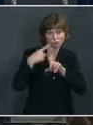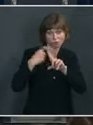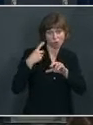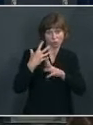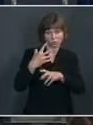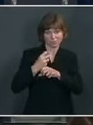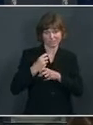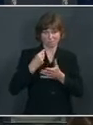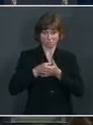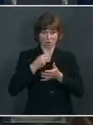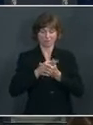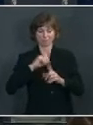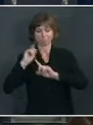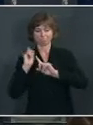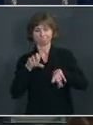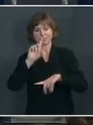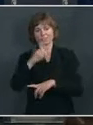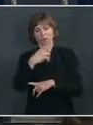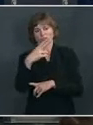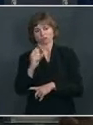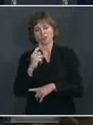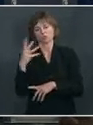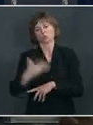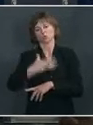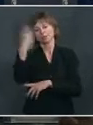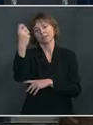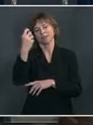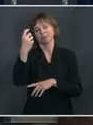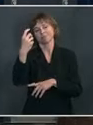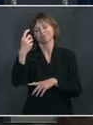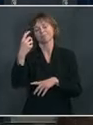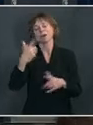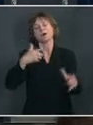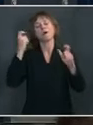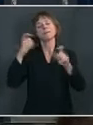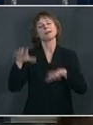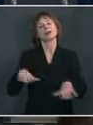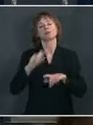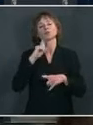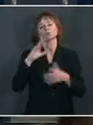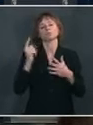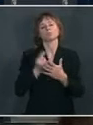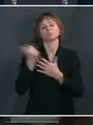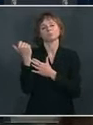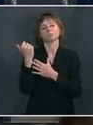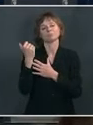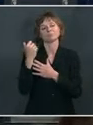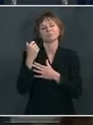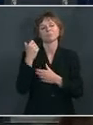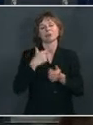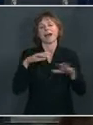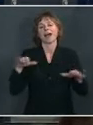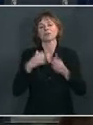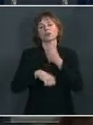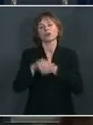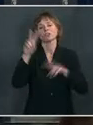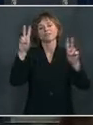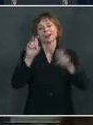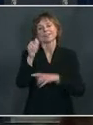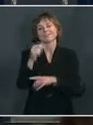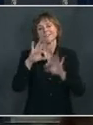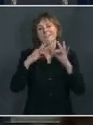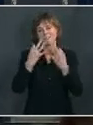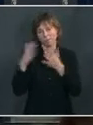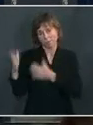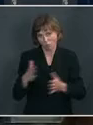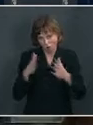to take immediate action to consider whether to rescind regulations under its Title X Family Planning Program. These also, of